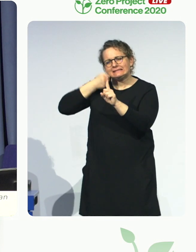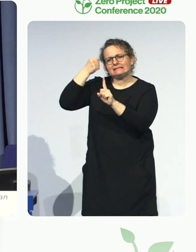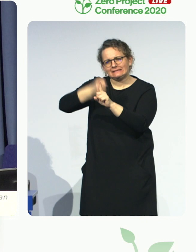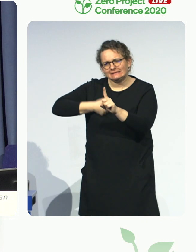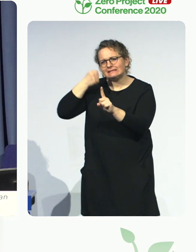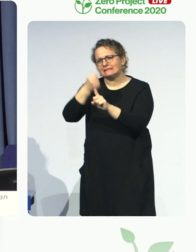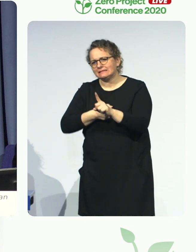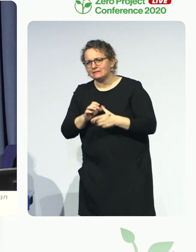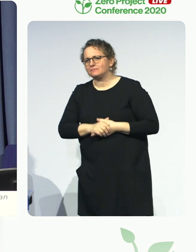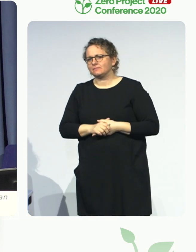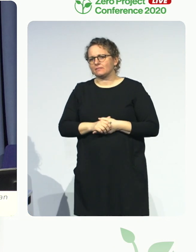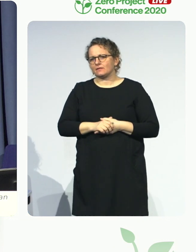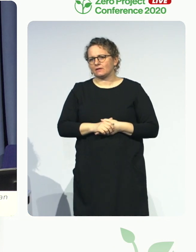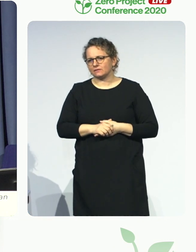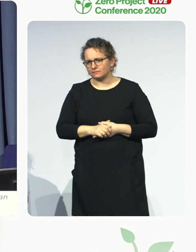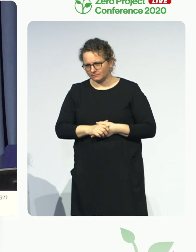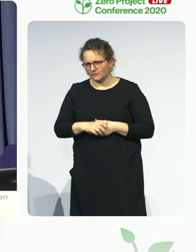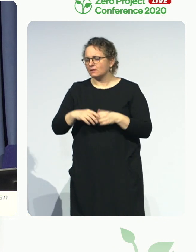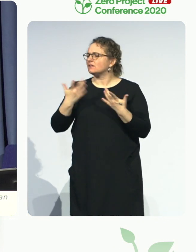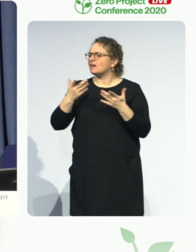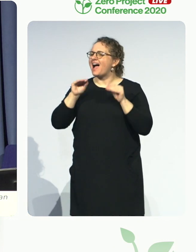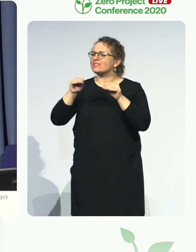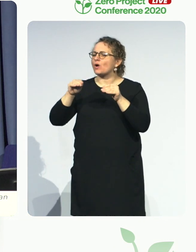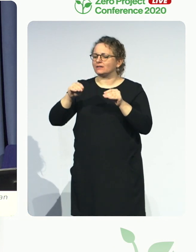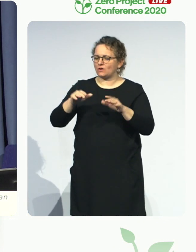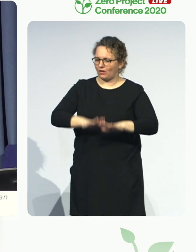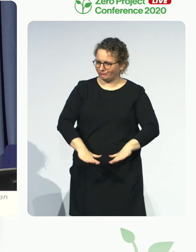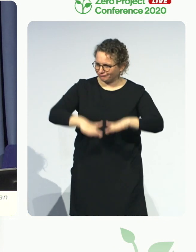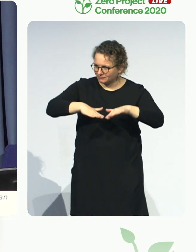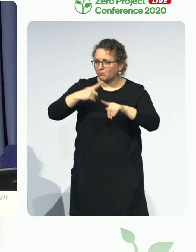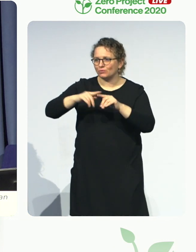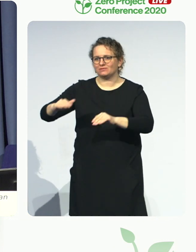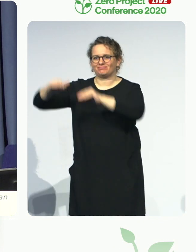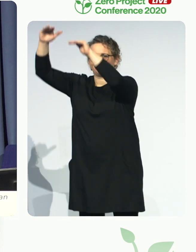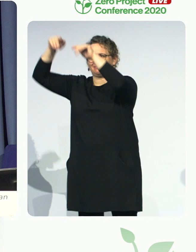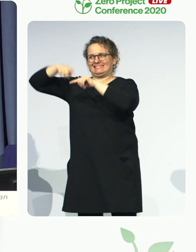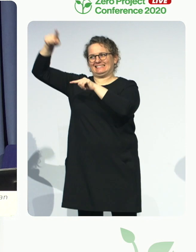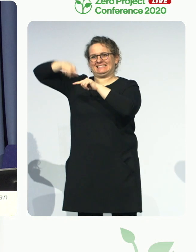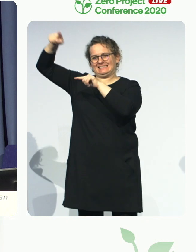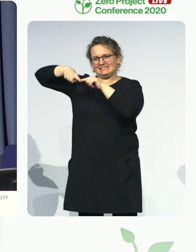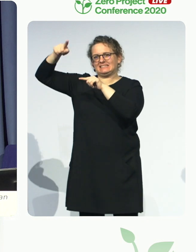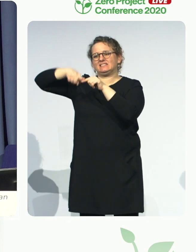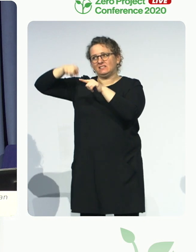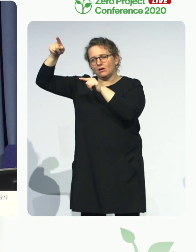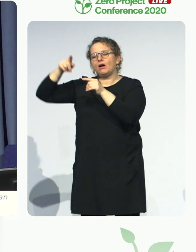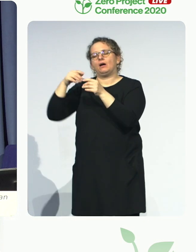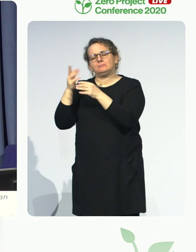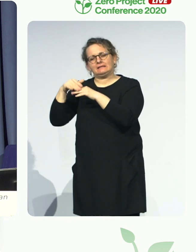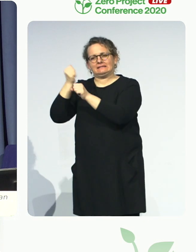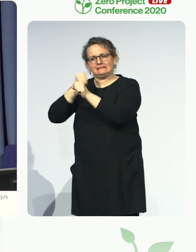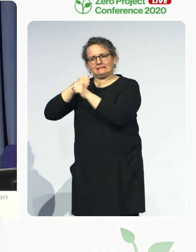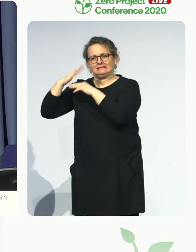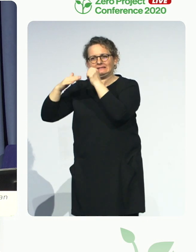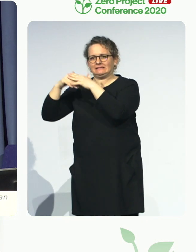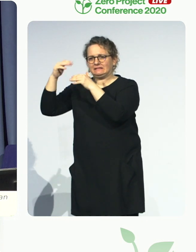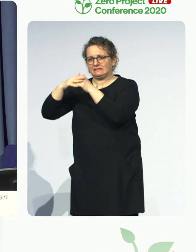secondary schools, there is lack of sign language dictionaries that we are